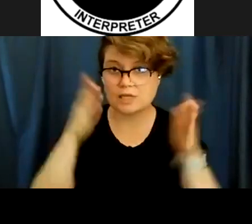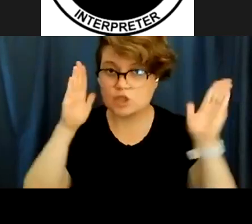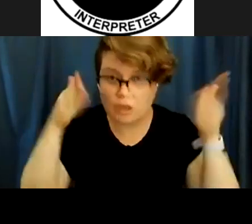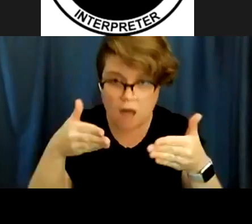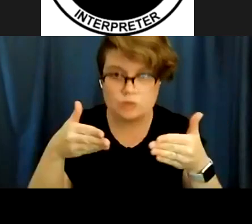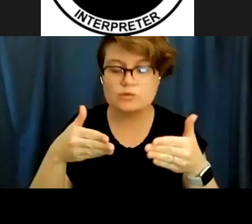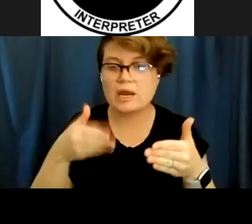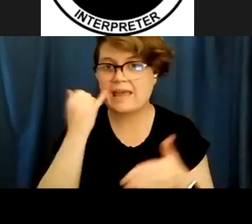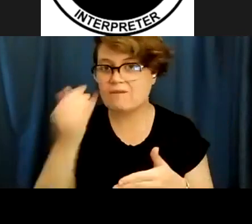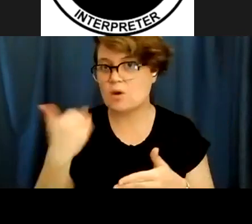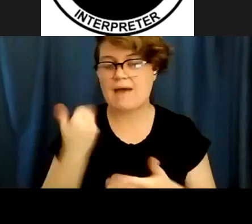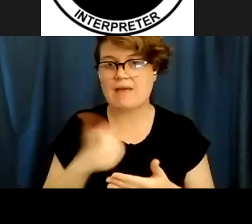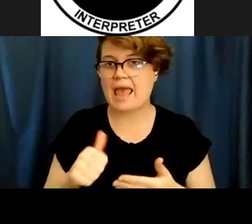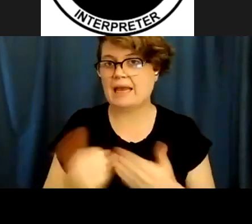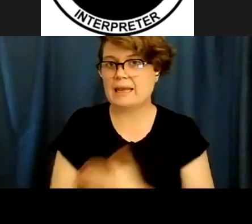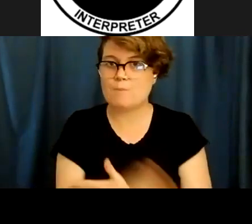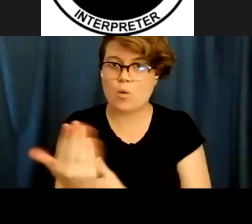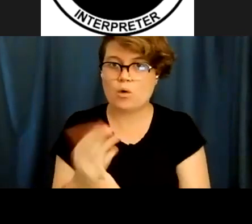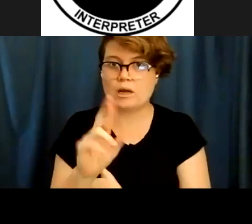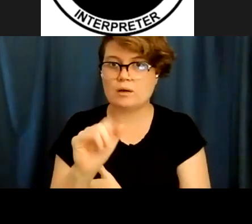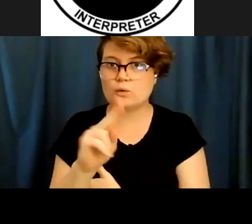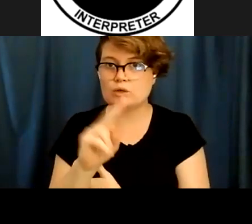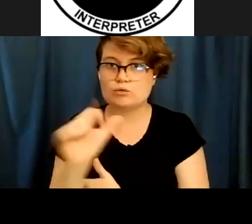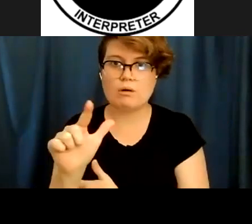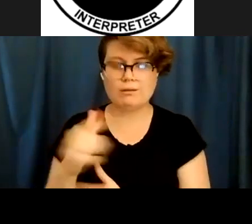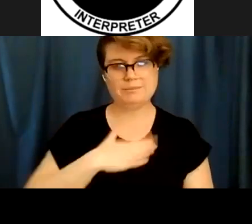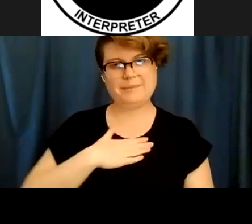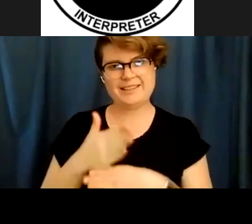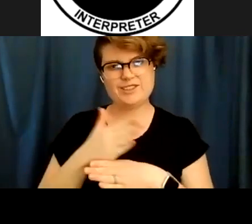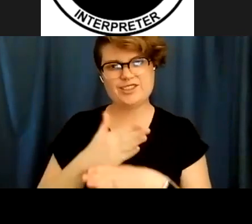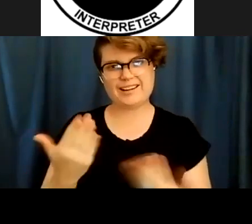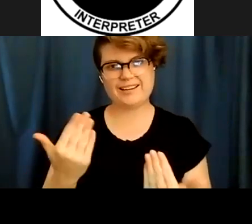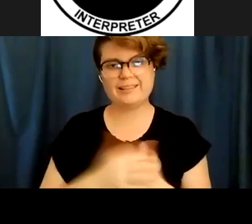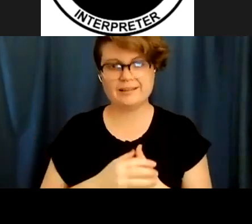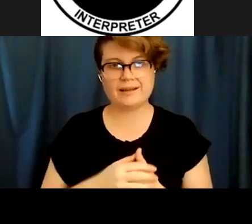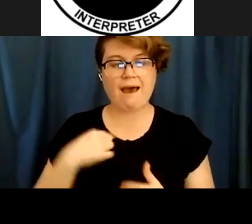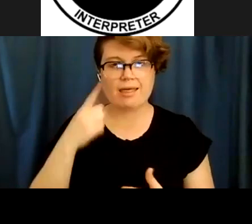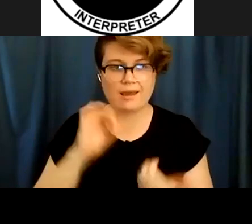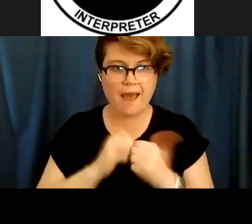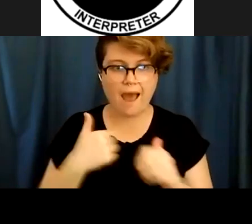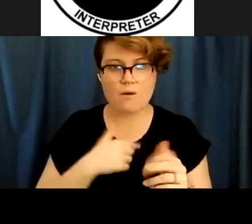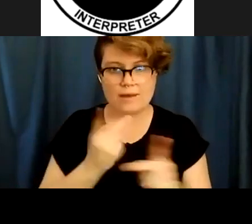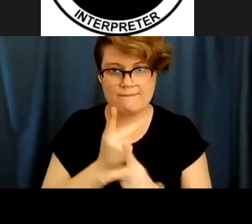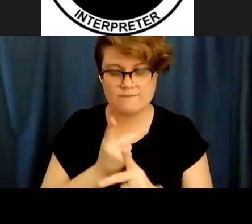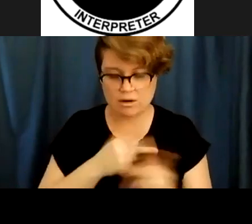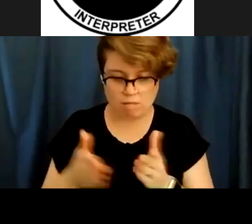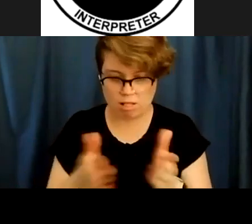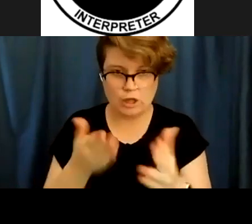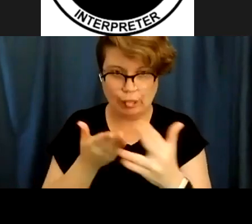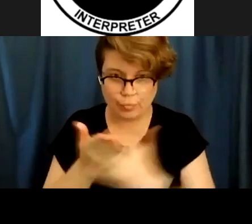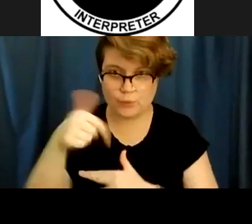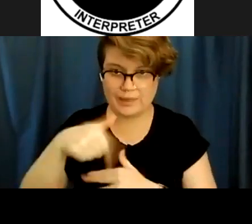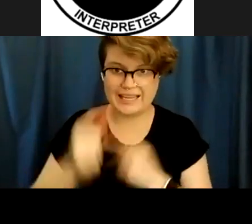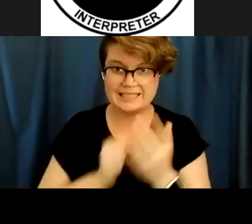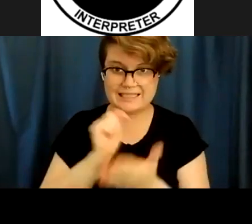rituals that are useful, please feel free to share. I think the way that we navigate this time is by learning together and really creating